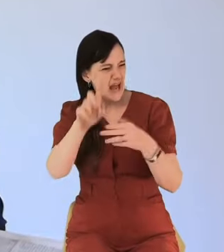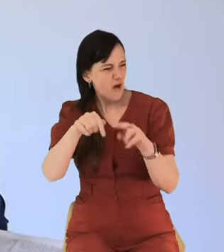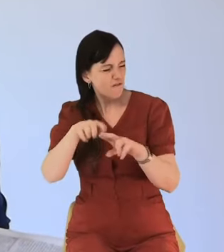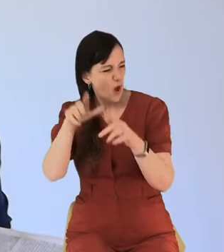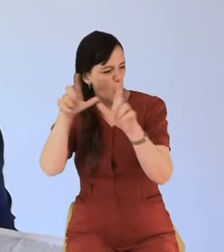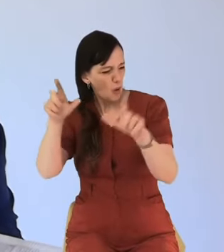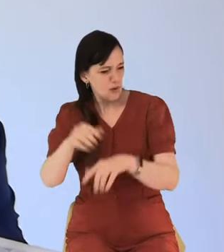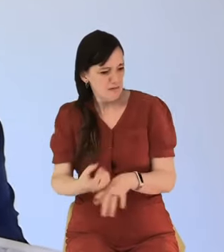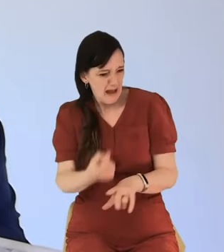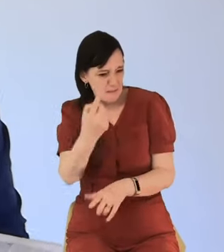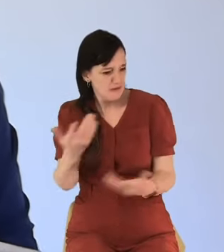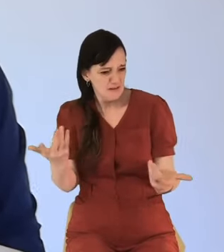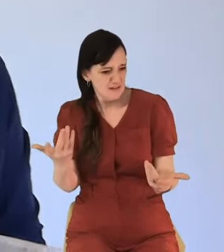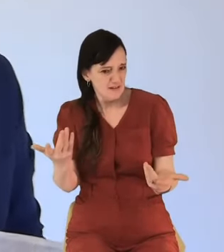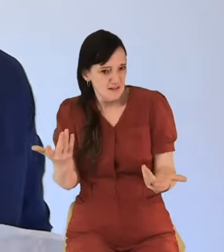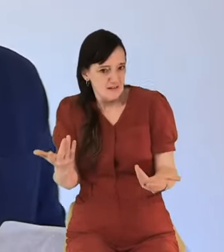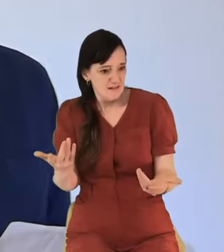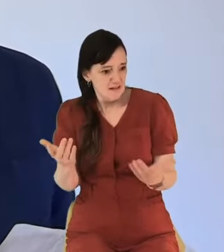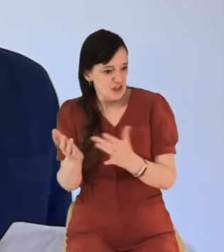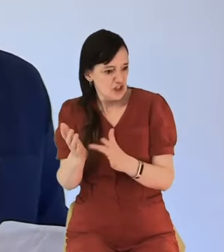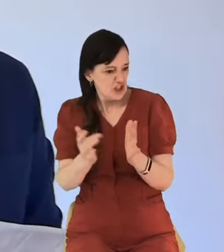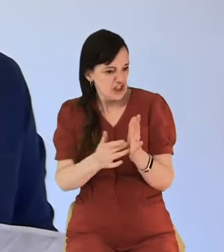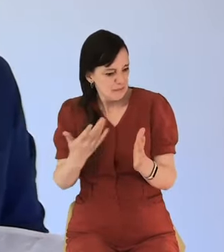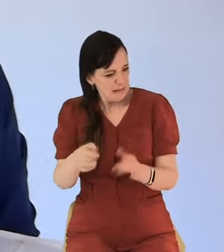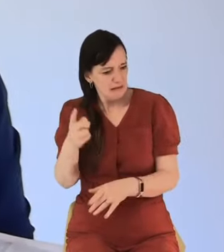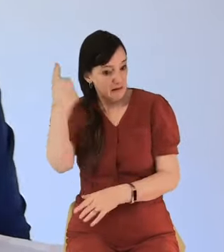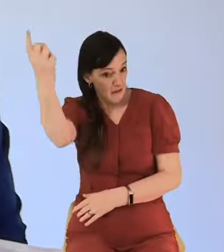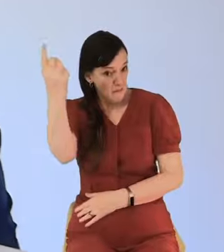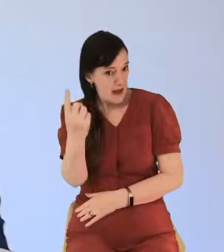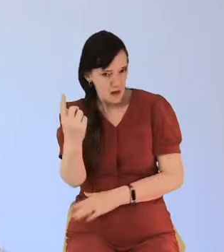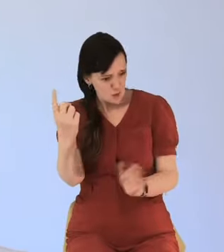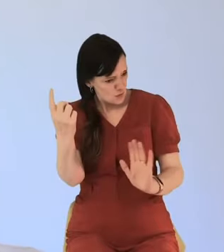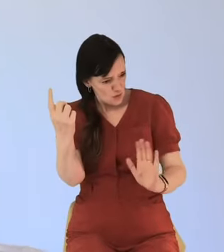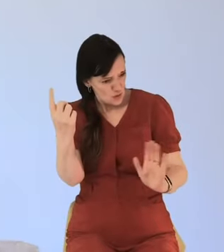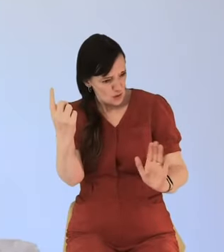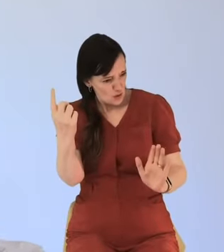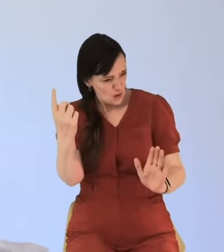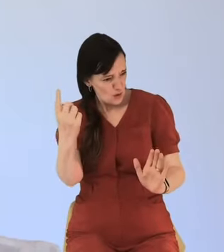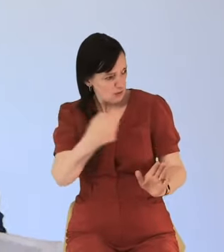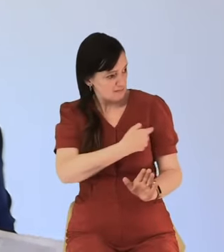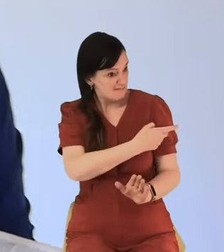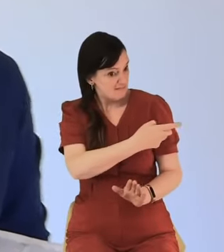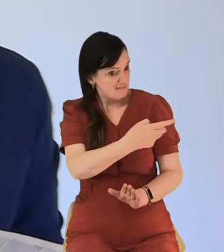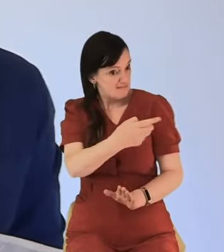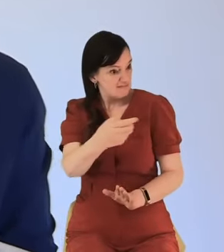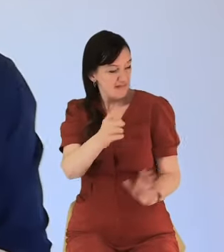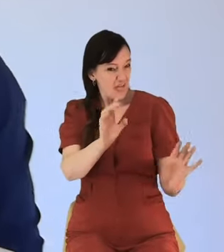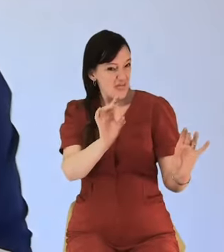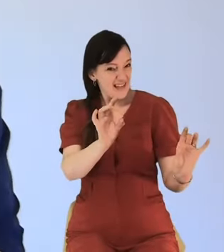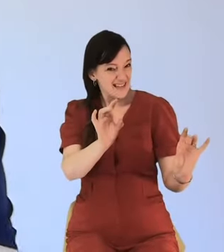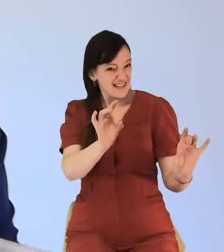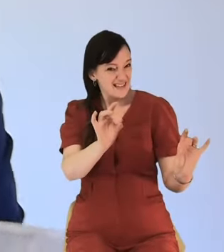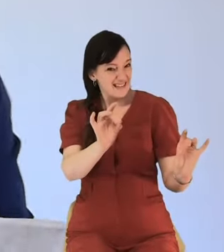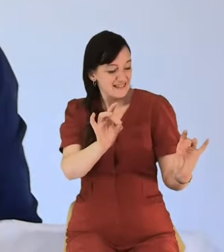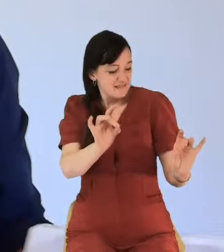has already come, that Jesus is not coming back to make all things new. There's nothing to look